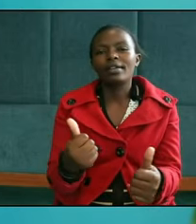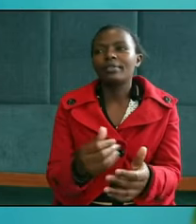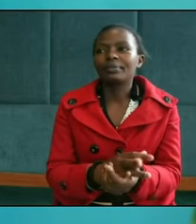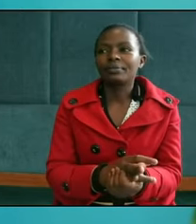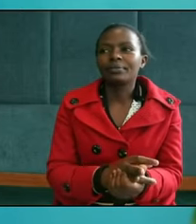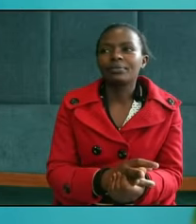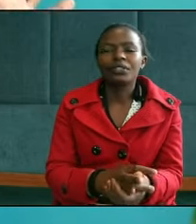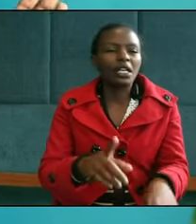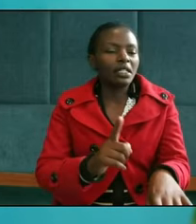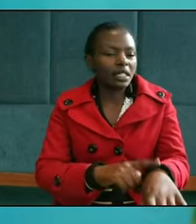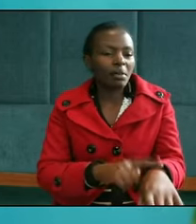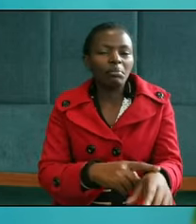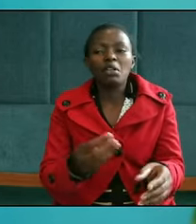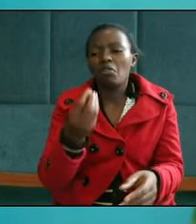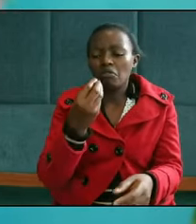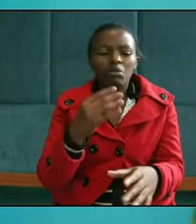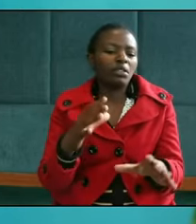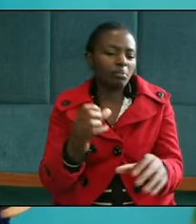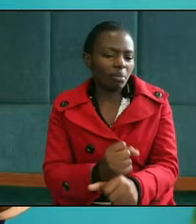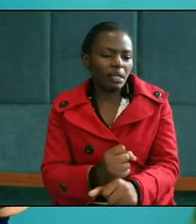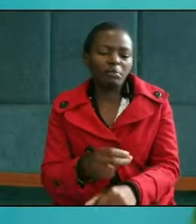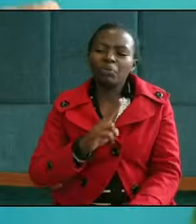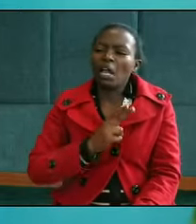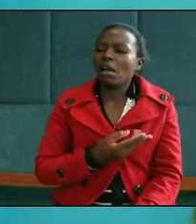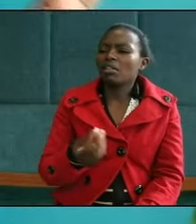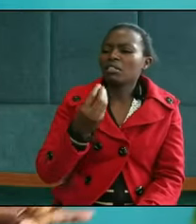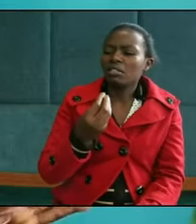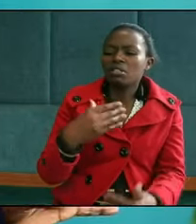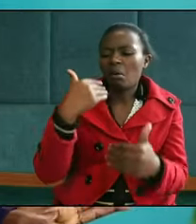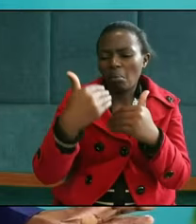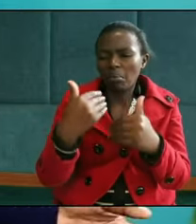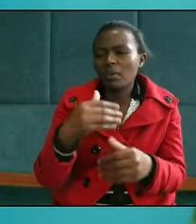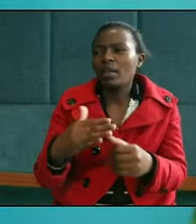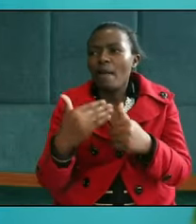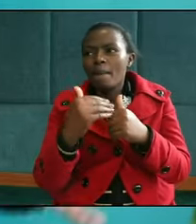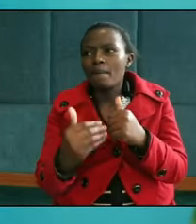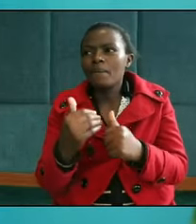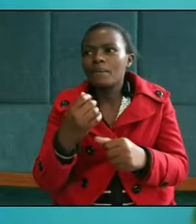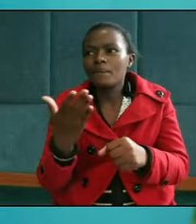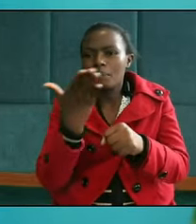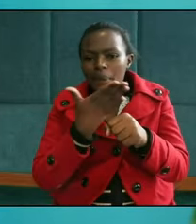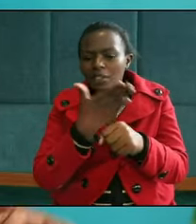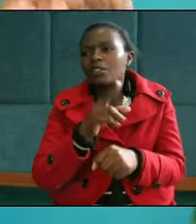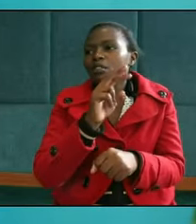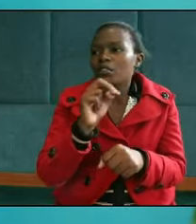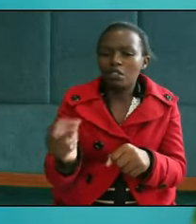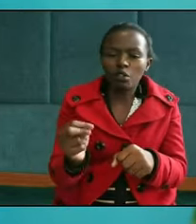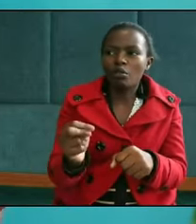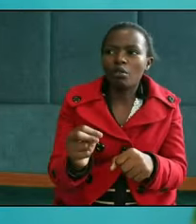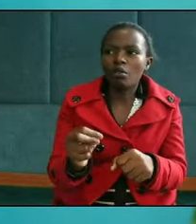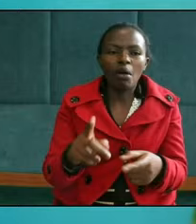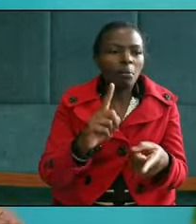faith. Sikuli nyama, sikunyi machani chai, sikunyi kahawa, sikunyi Coca-Cola.